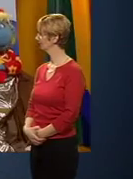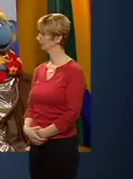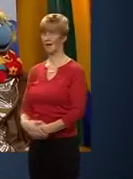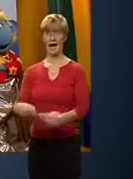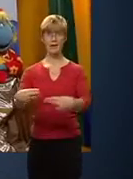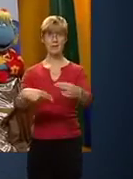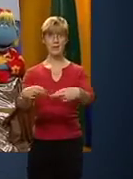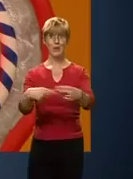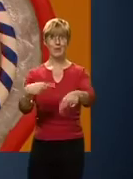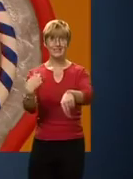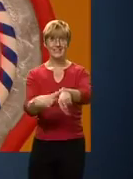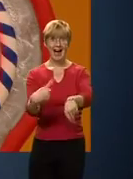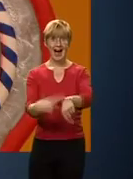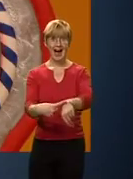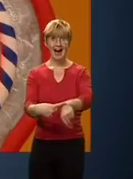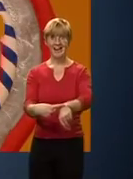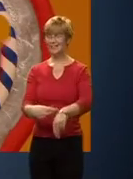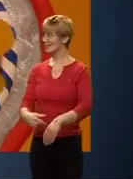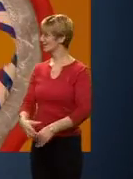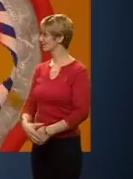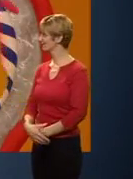News time!